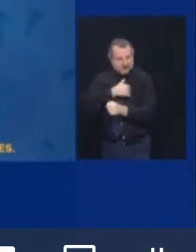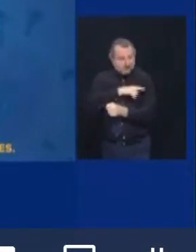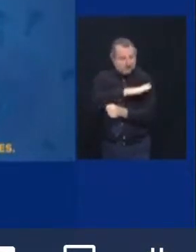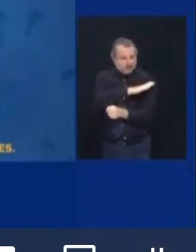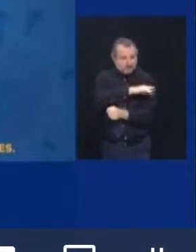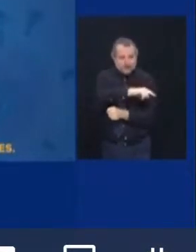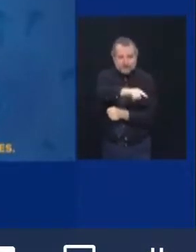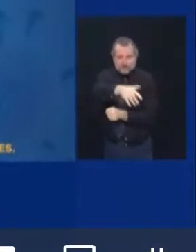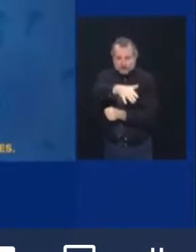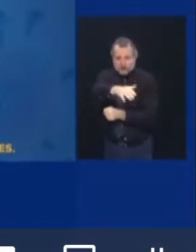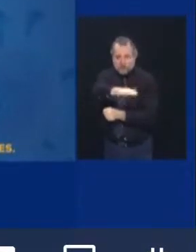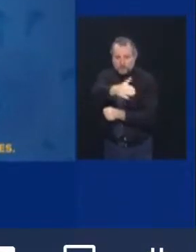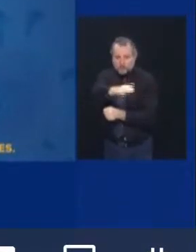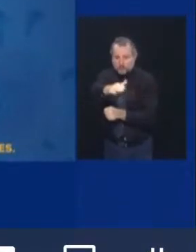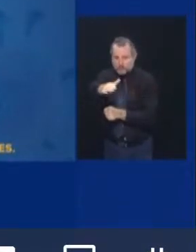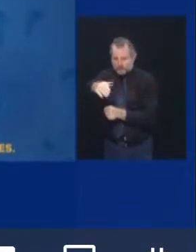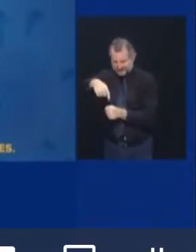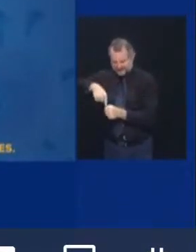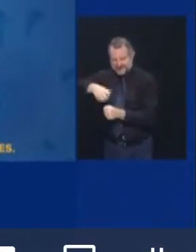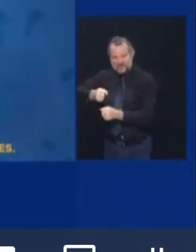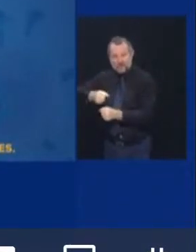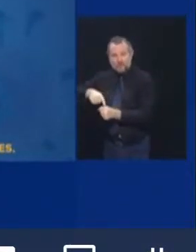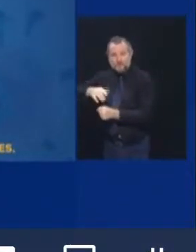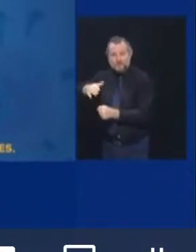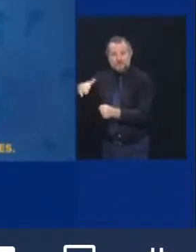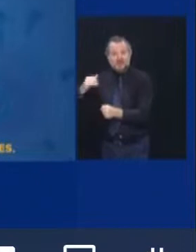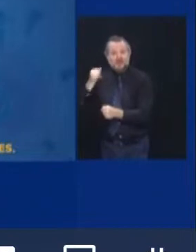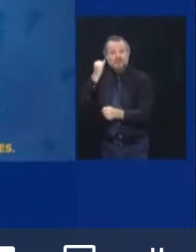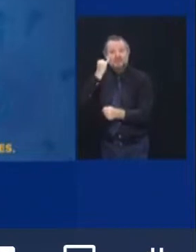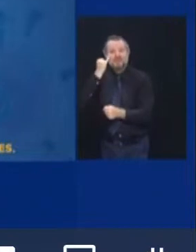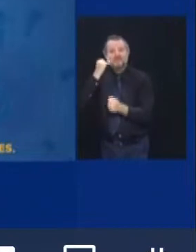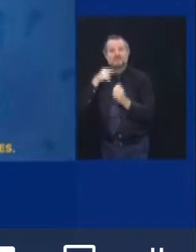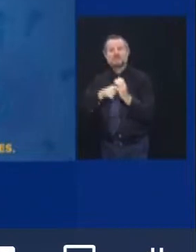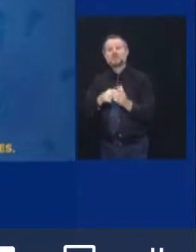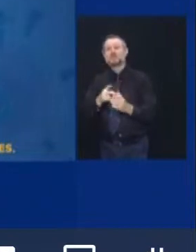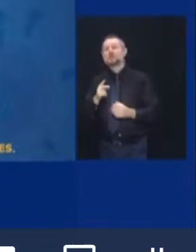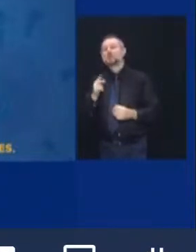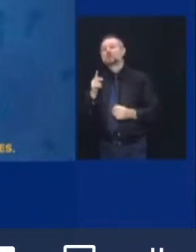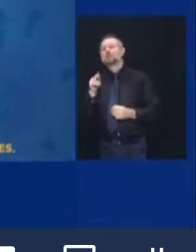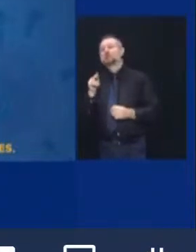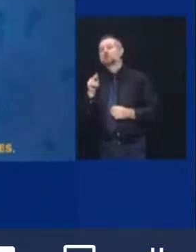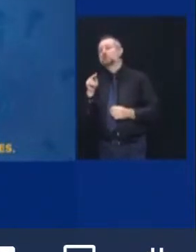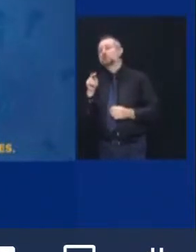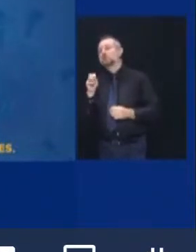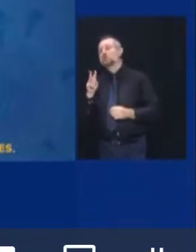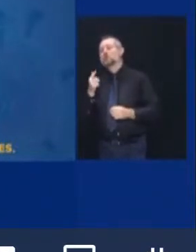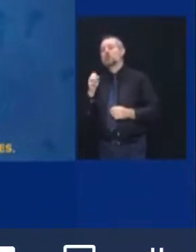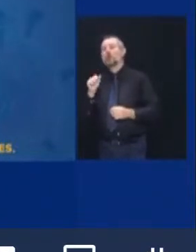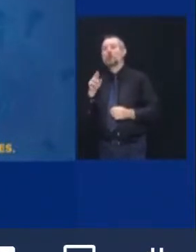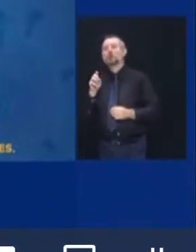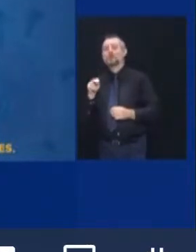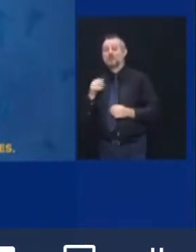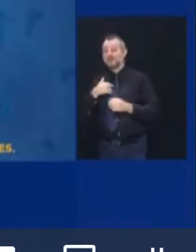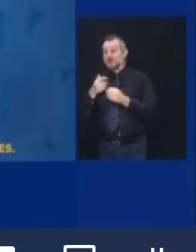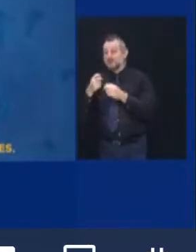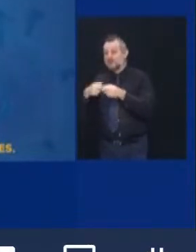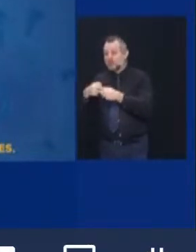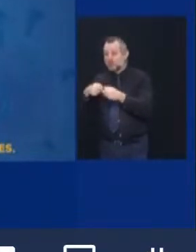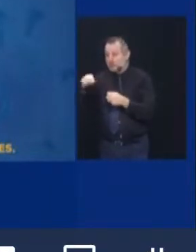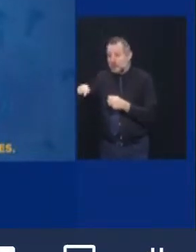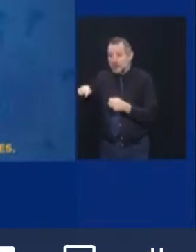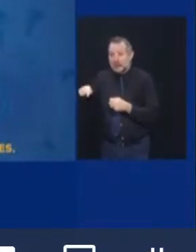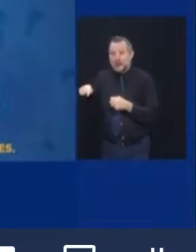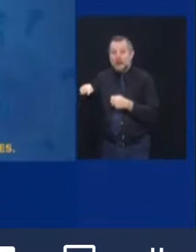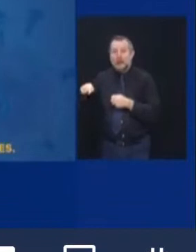you have a problem in Kew Gardens, Queens, and that's your problem, then why affect activity